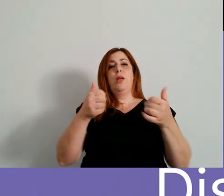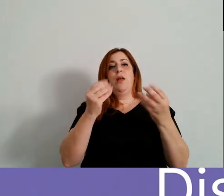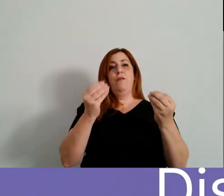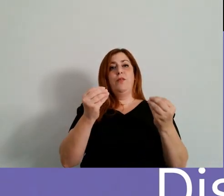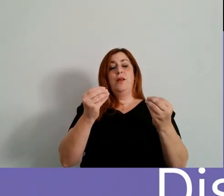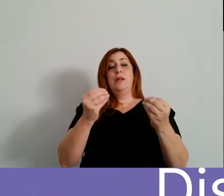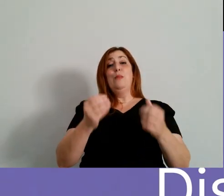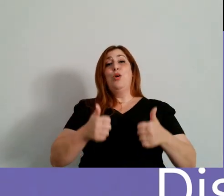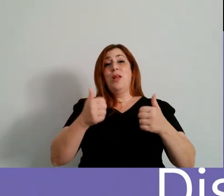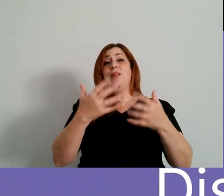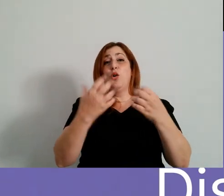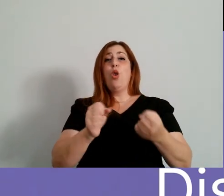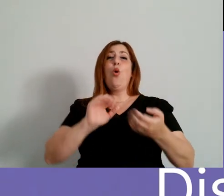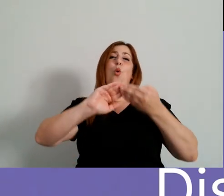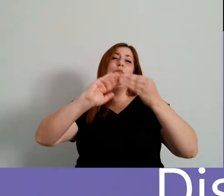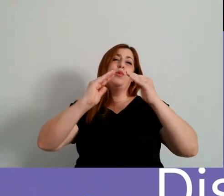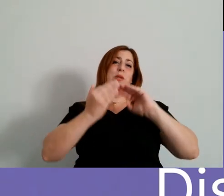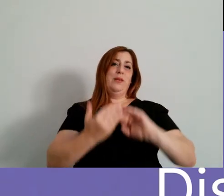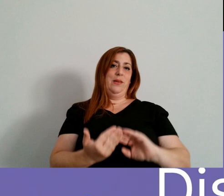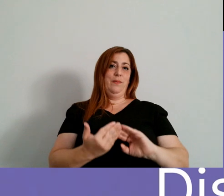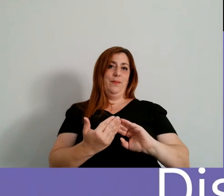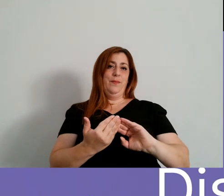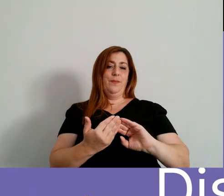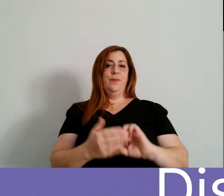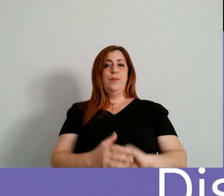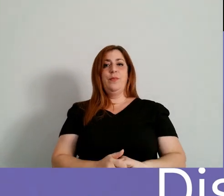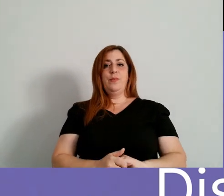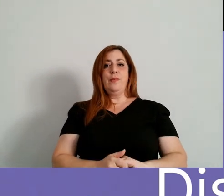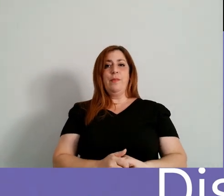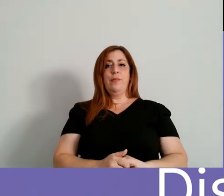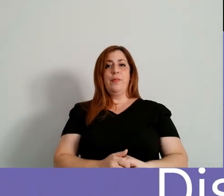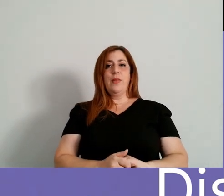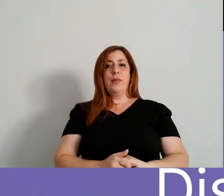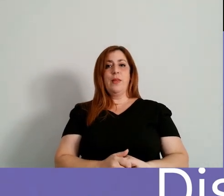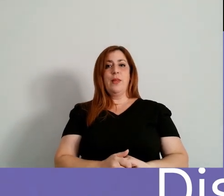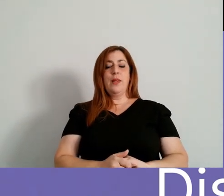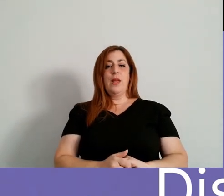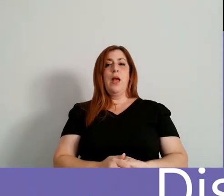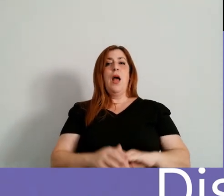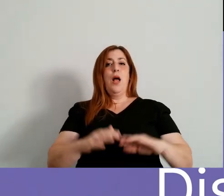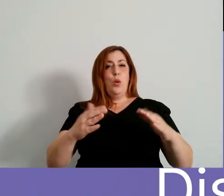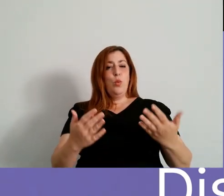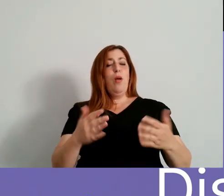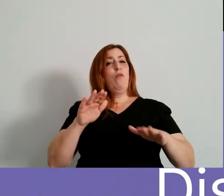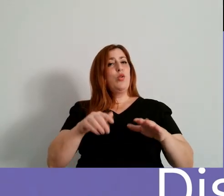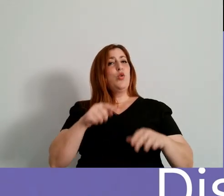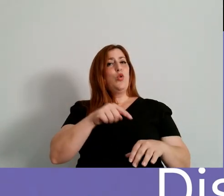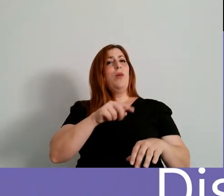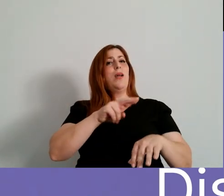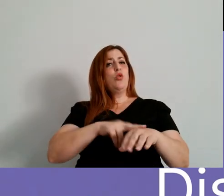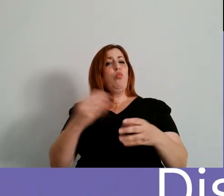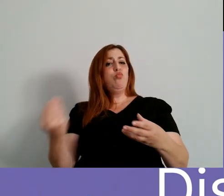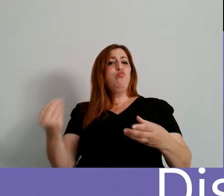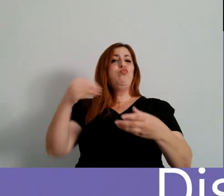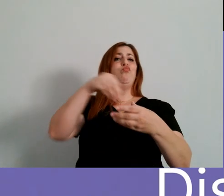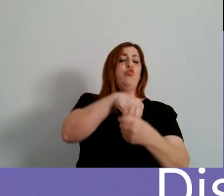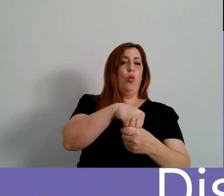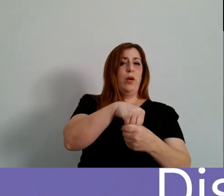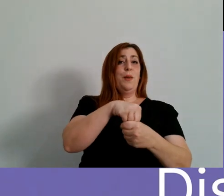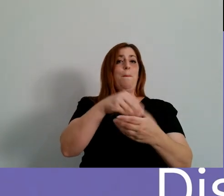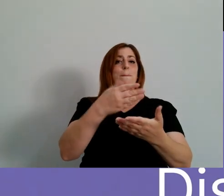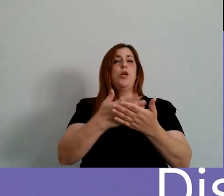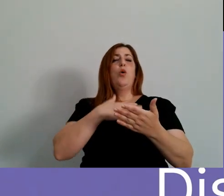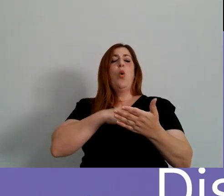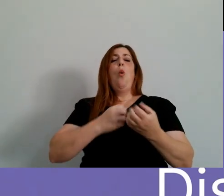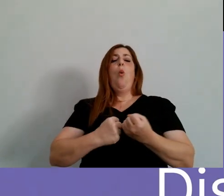importance of community in that aspect. So maybe having a place for them to be supported as parents themselves